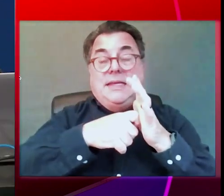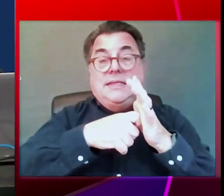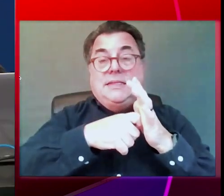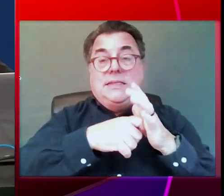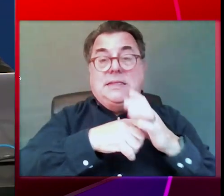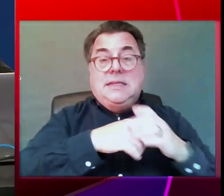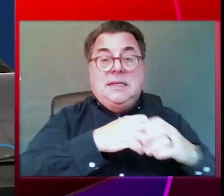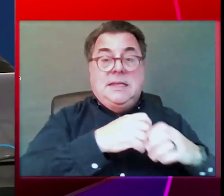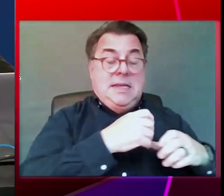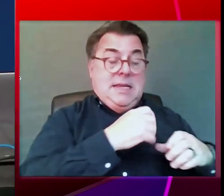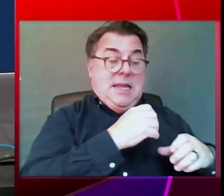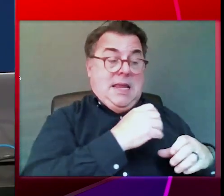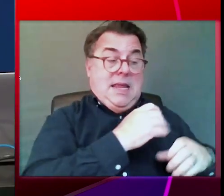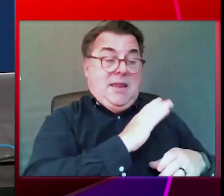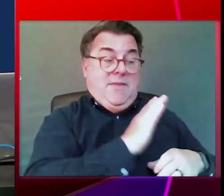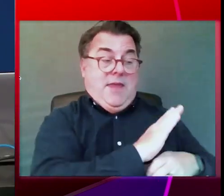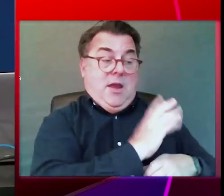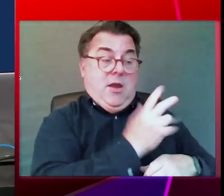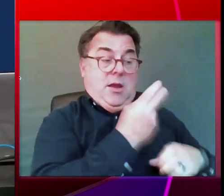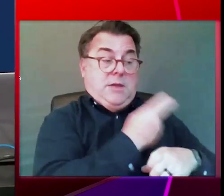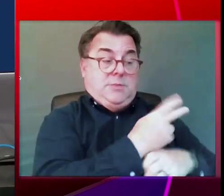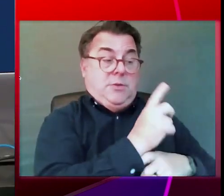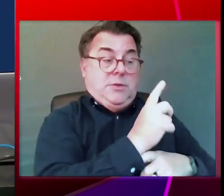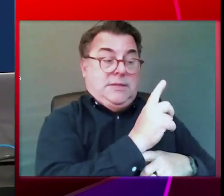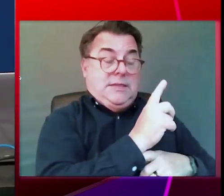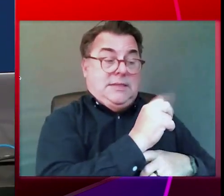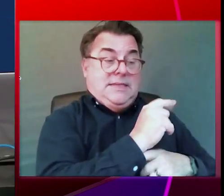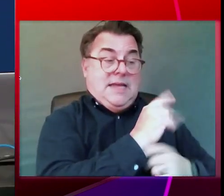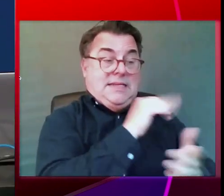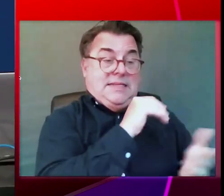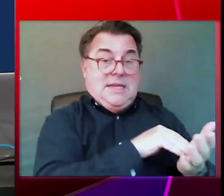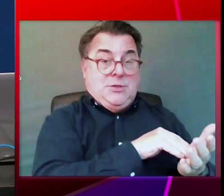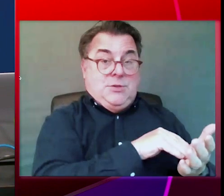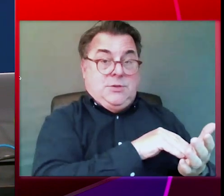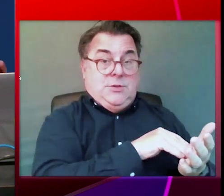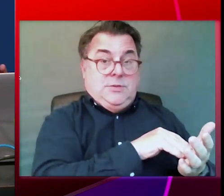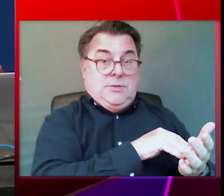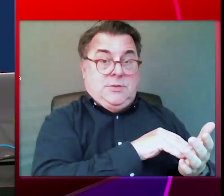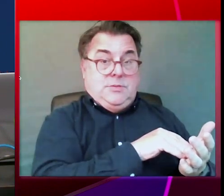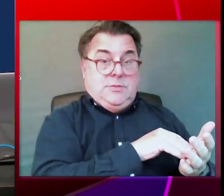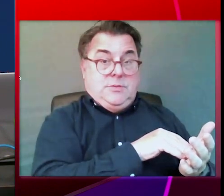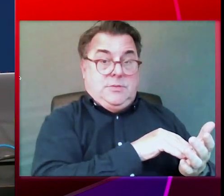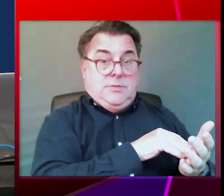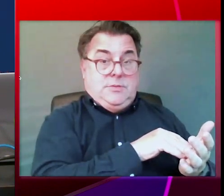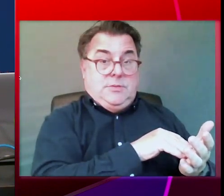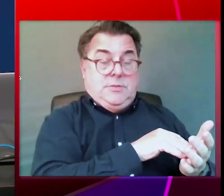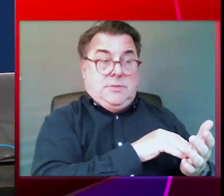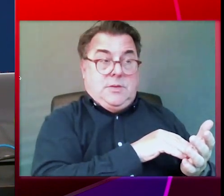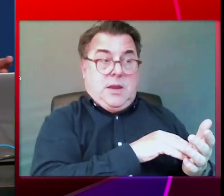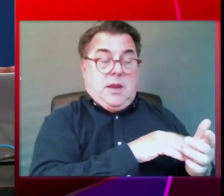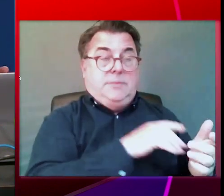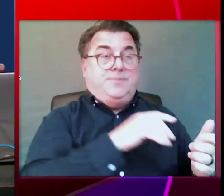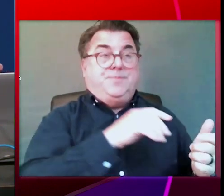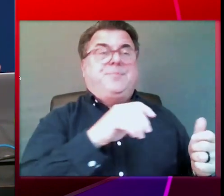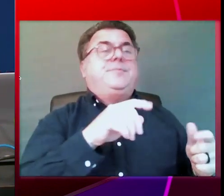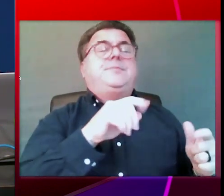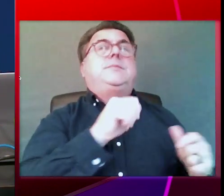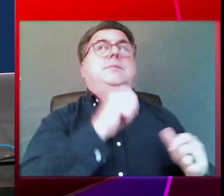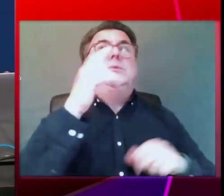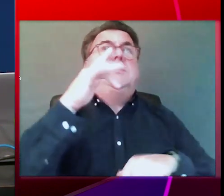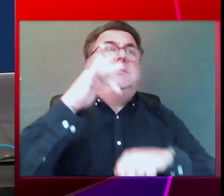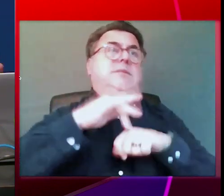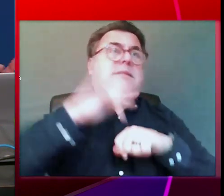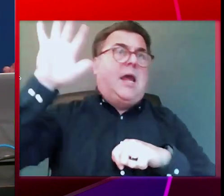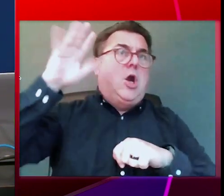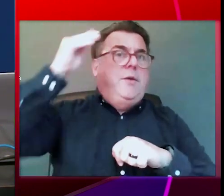center, what it gives them that they can sever the link anytime they want, yeah. and nobody can get access to the resources in the AWS cloud.